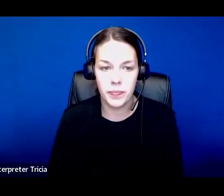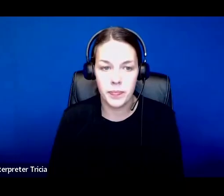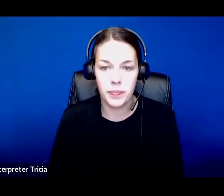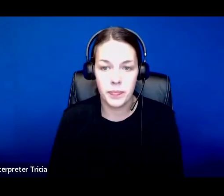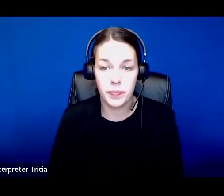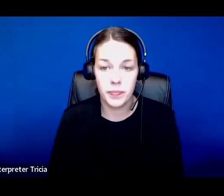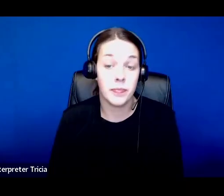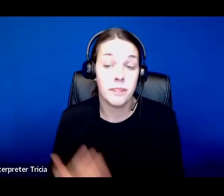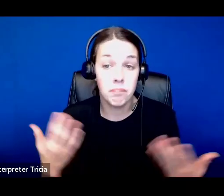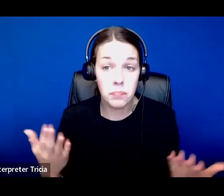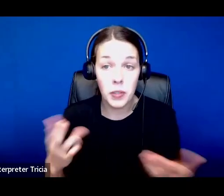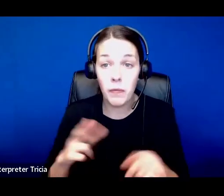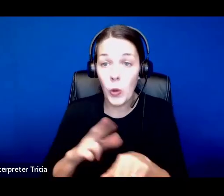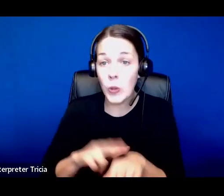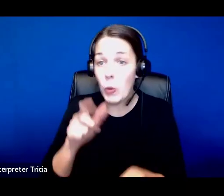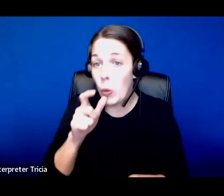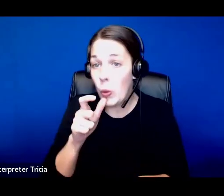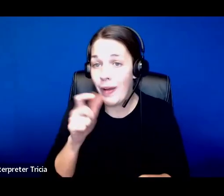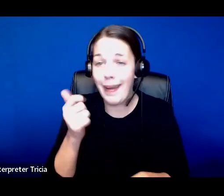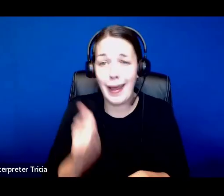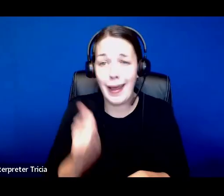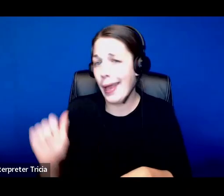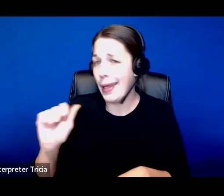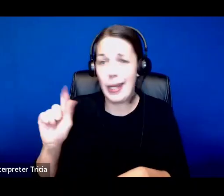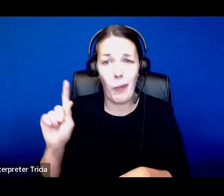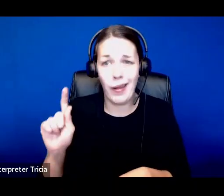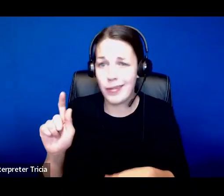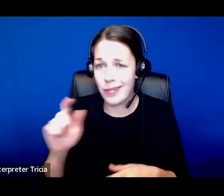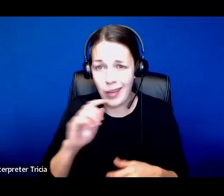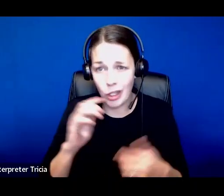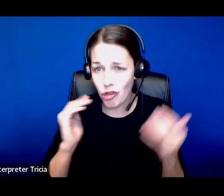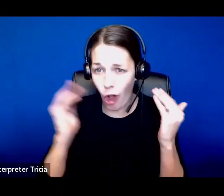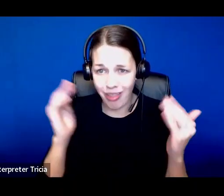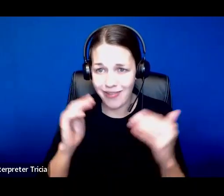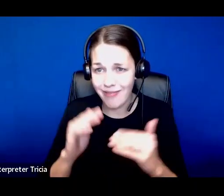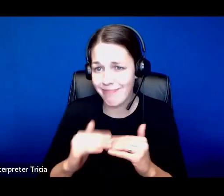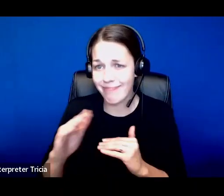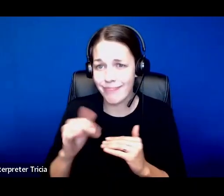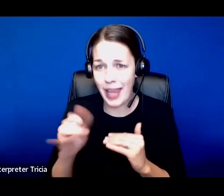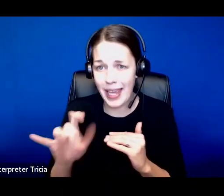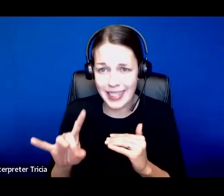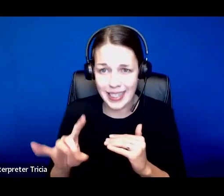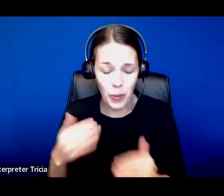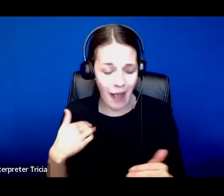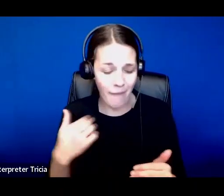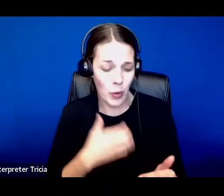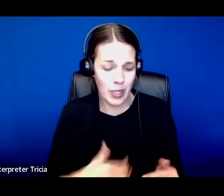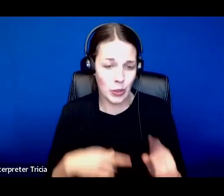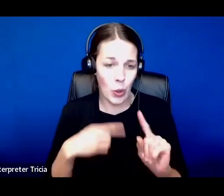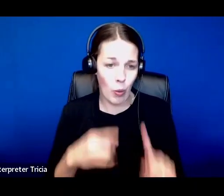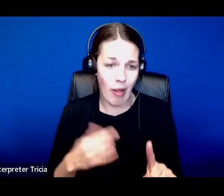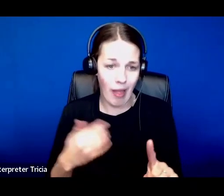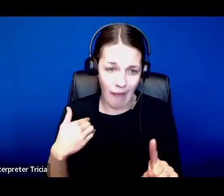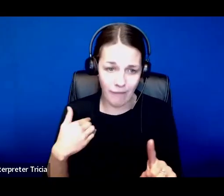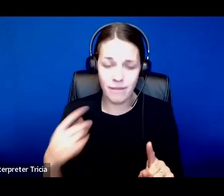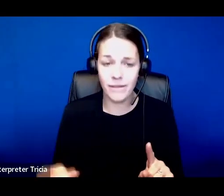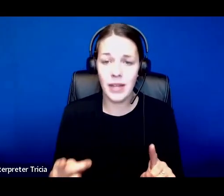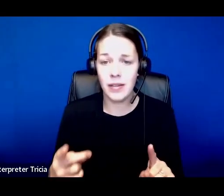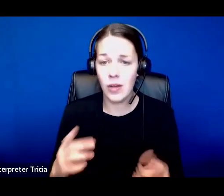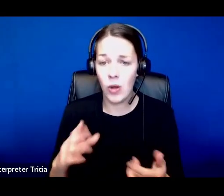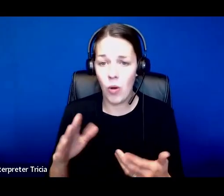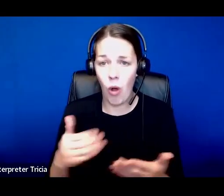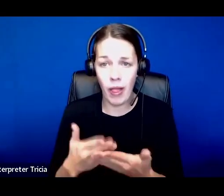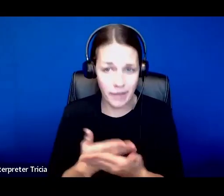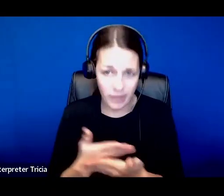Of course, who should do it? Anybody who's an adult, because we all have wishes and goals. We all have